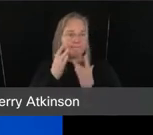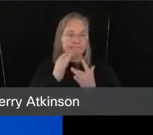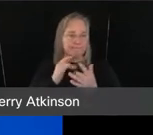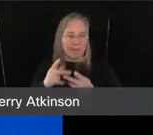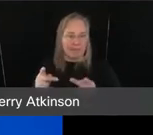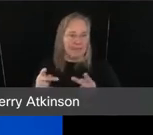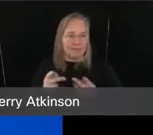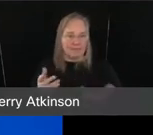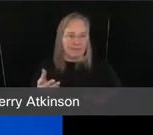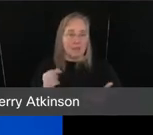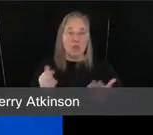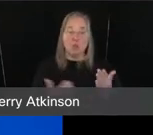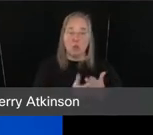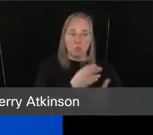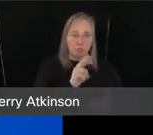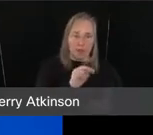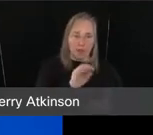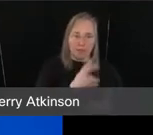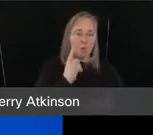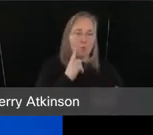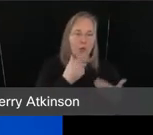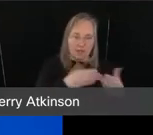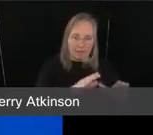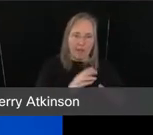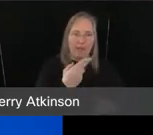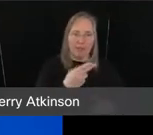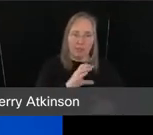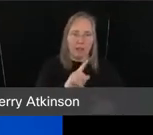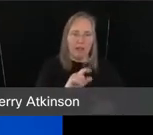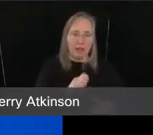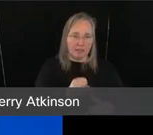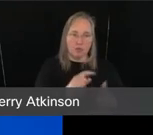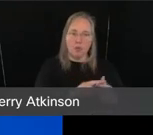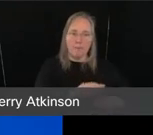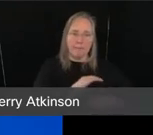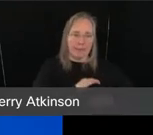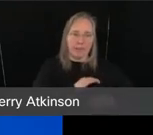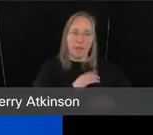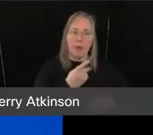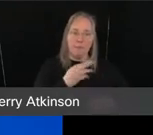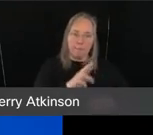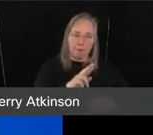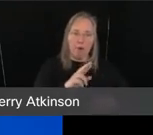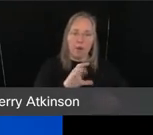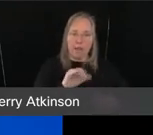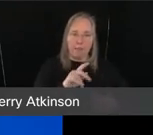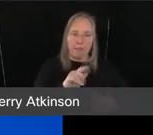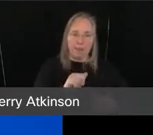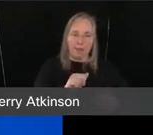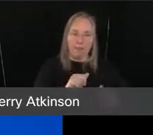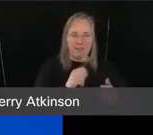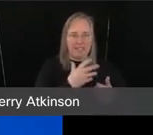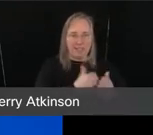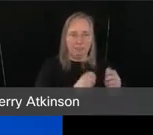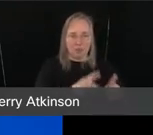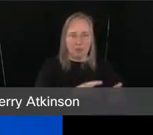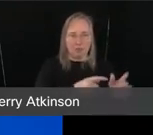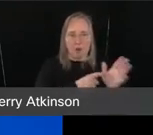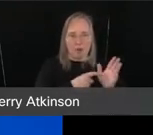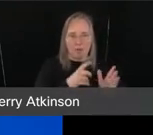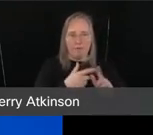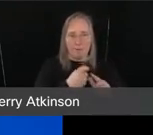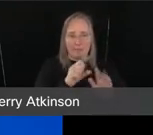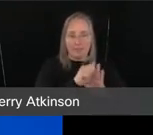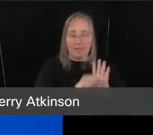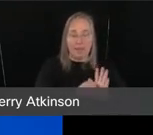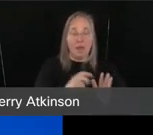new branch will enable HCLS to meet the per capita requirement by the state. I'd like to also mention